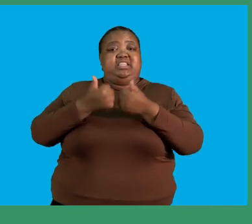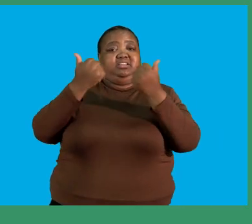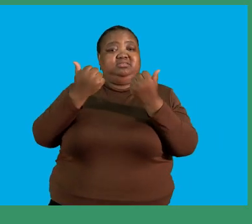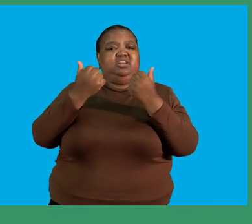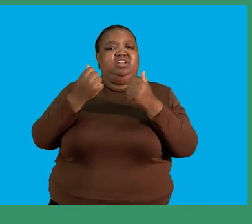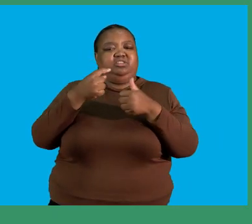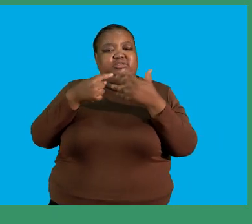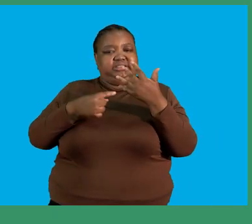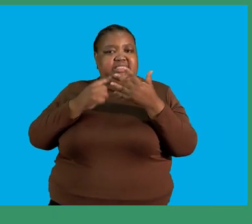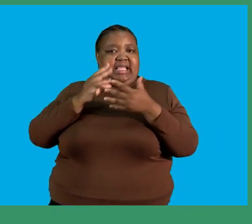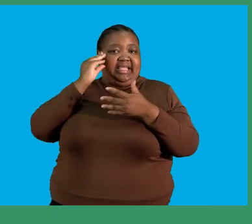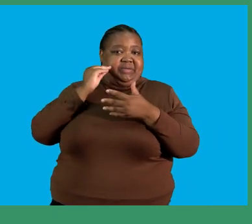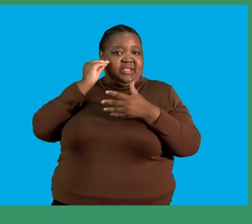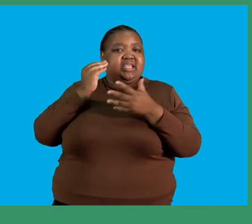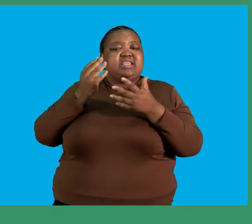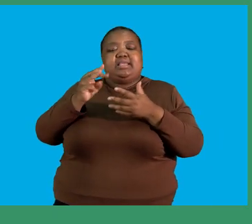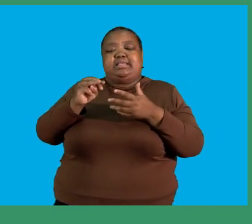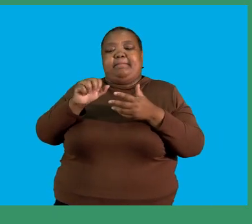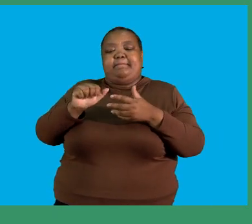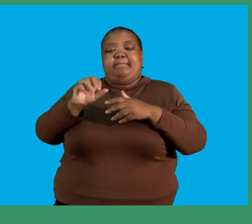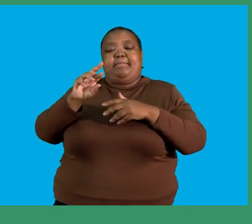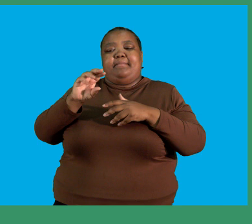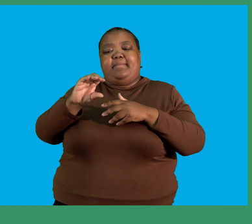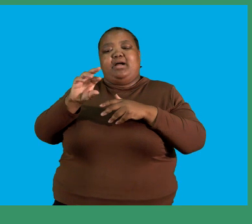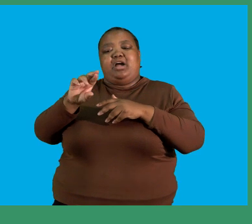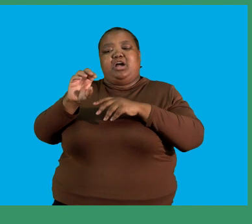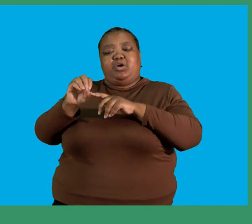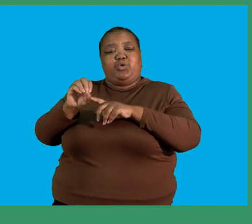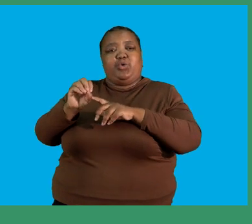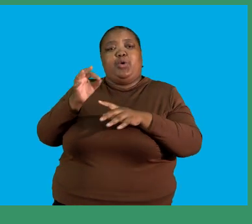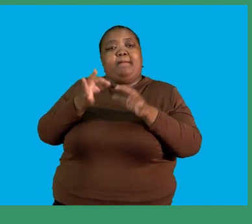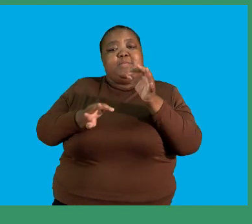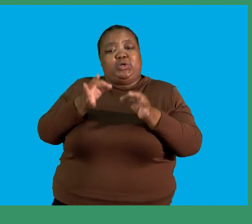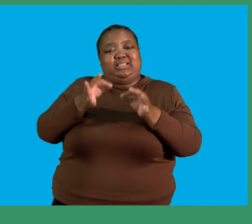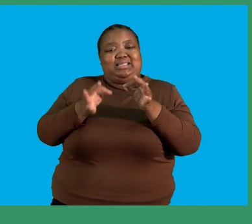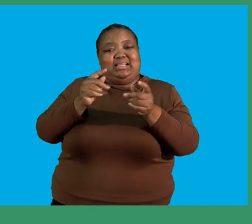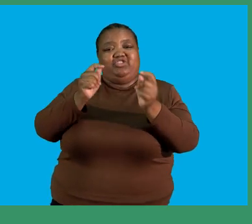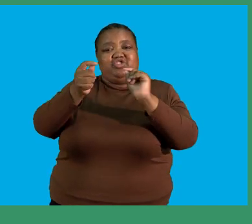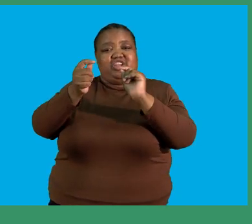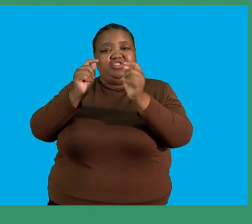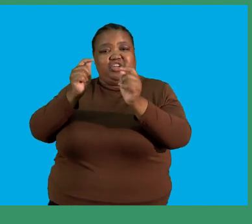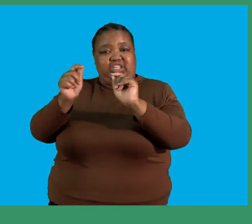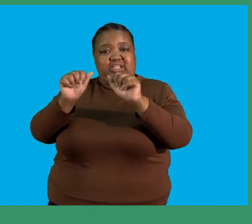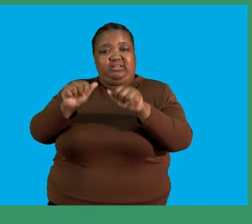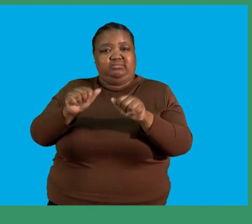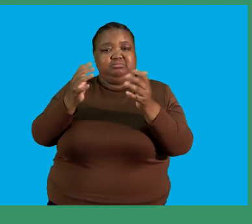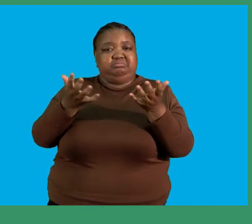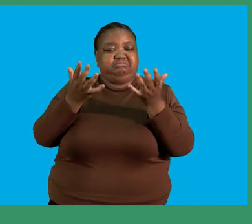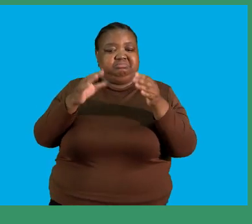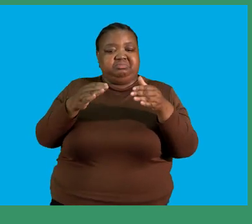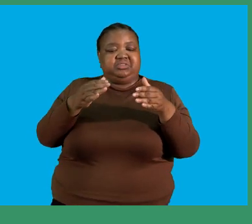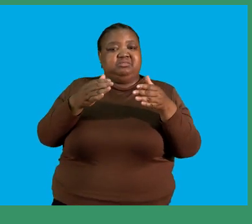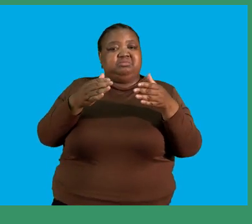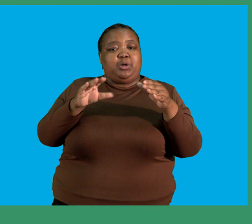certain challenges that we can experience in the macro environment. So we have the political changes. So for